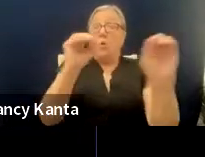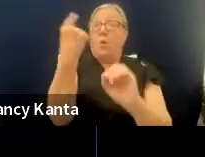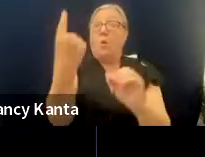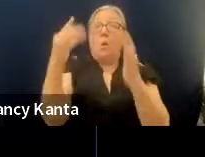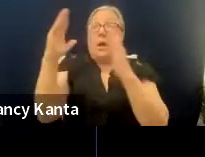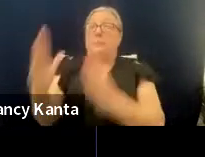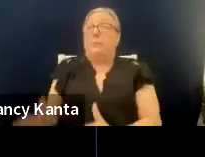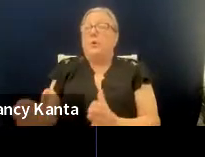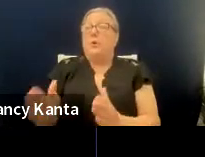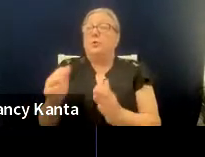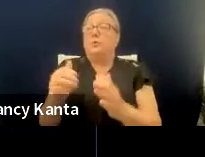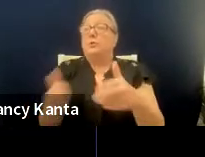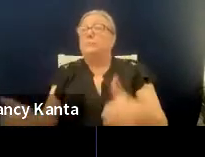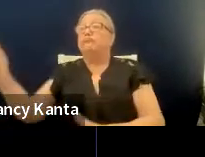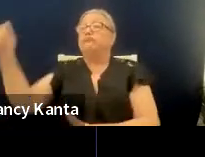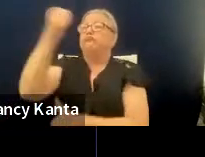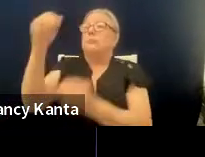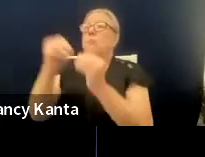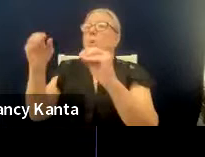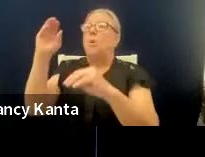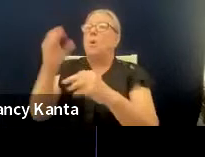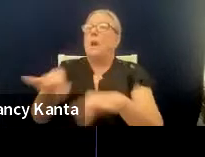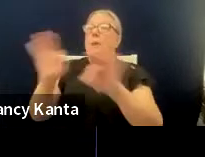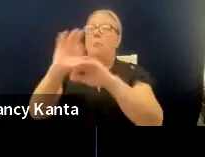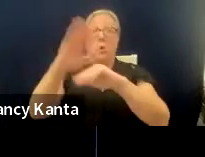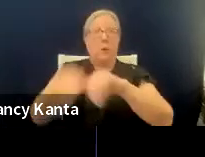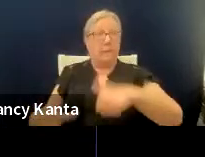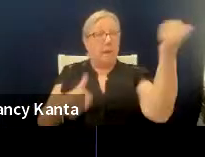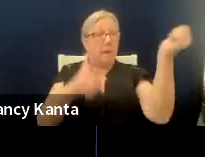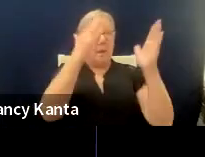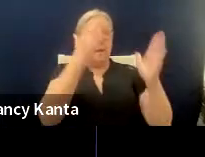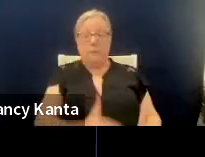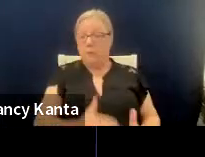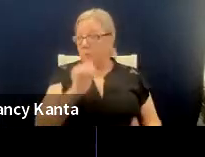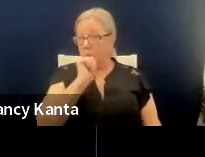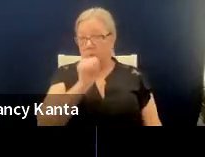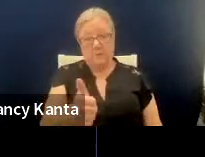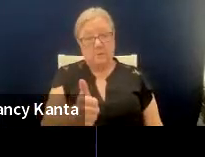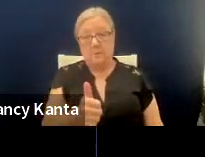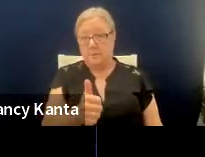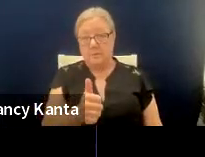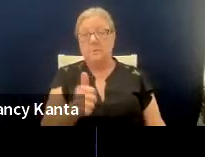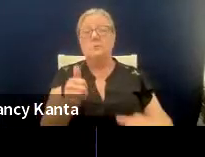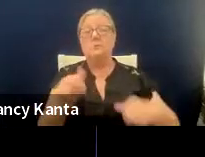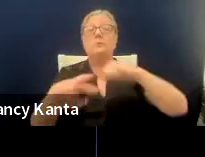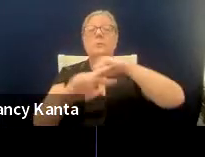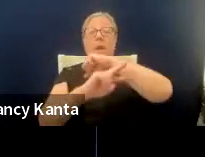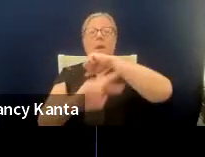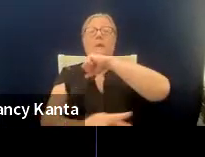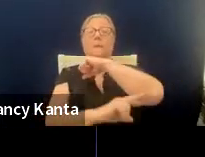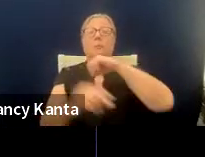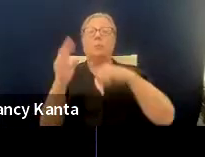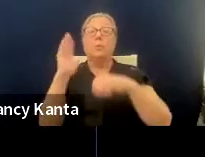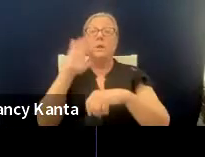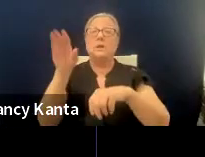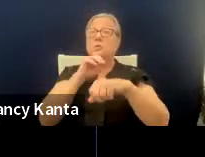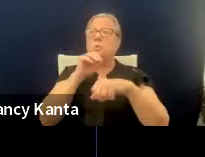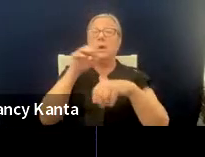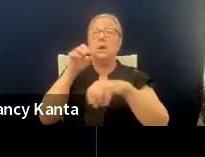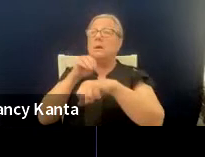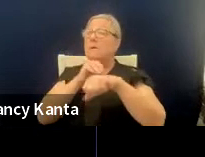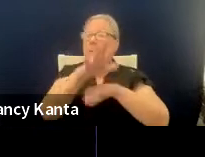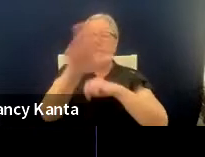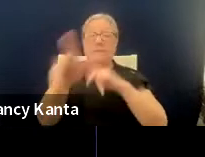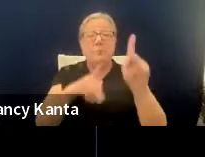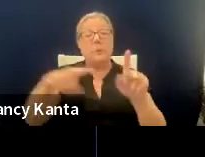more important than others, so there's no hierarchy to this. The bridge will affect them positively and